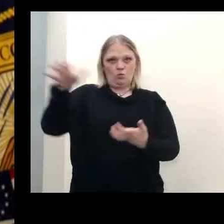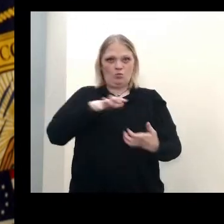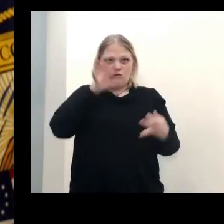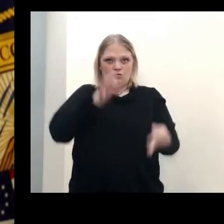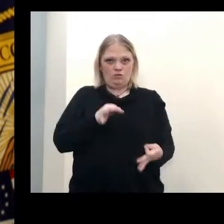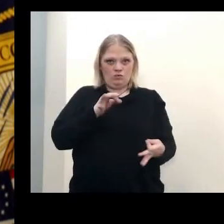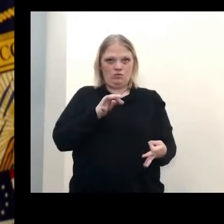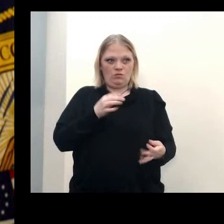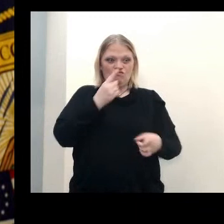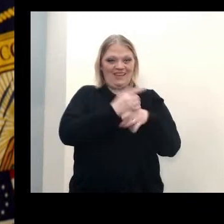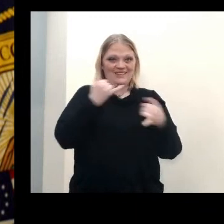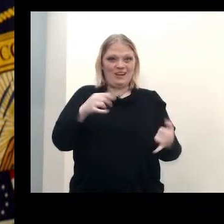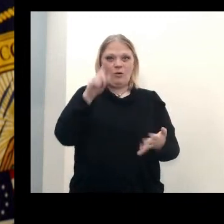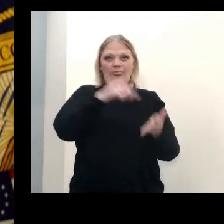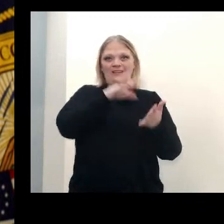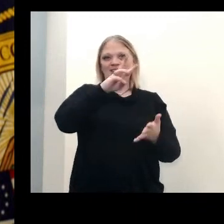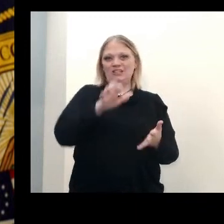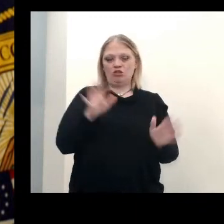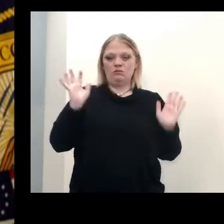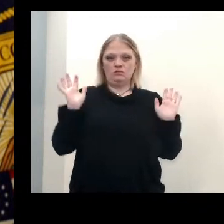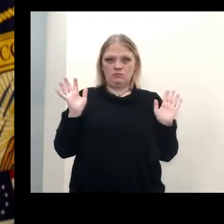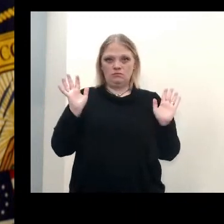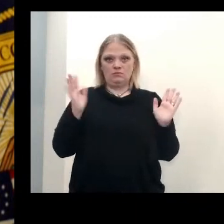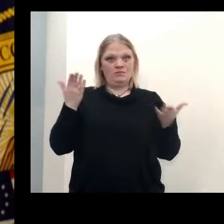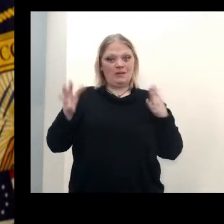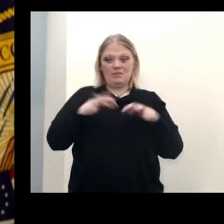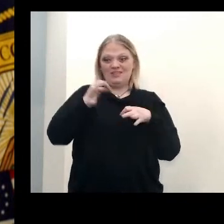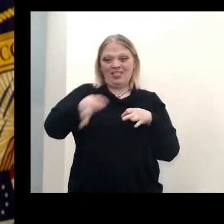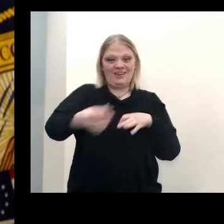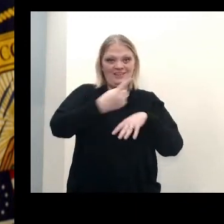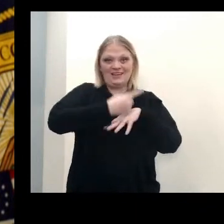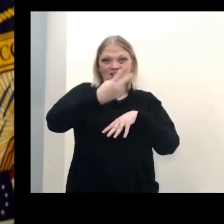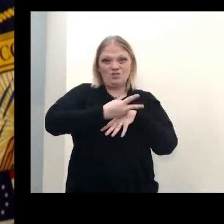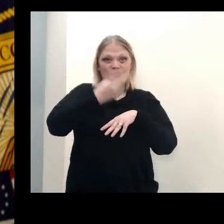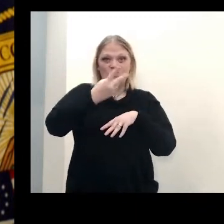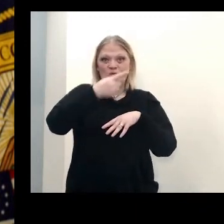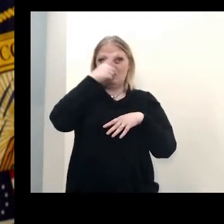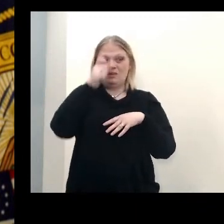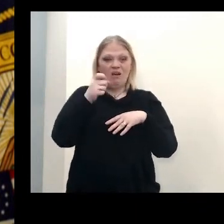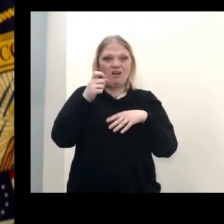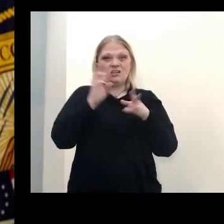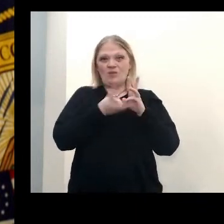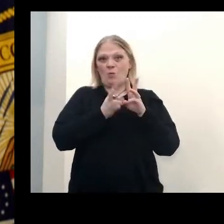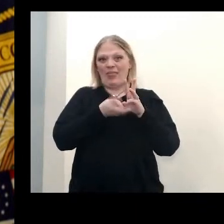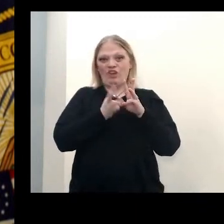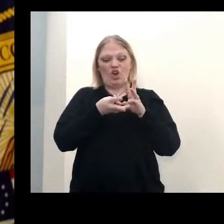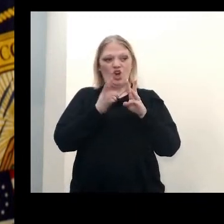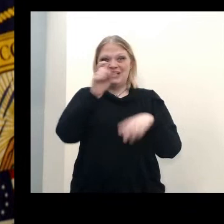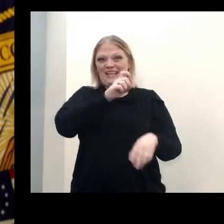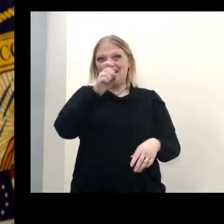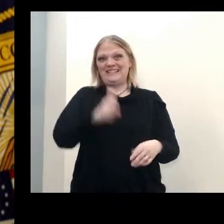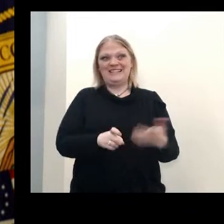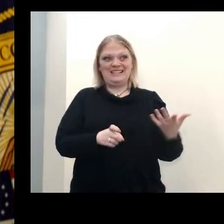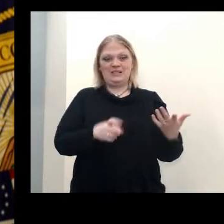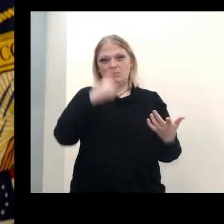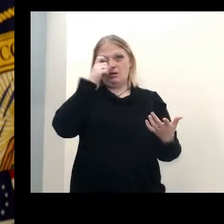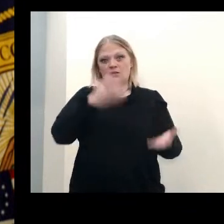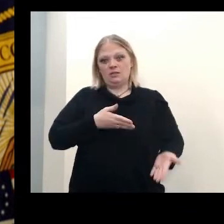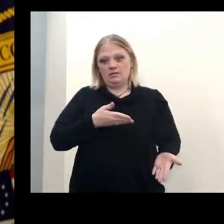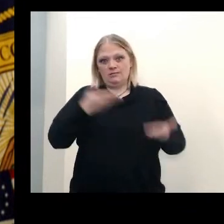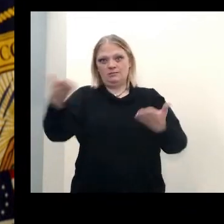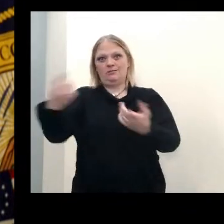is 1,600 doses. And even those may be delayed by a day or two as a result of the weather down in Texas because they come from